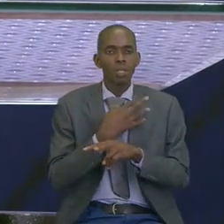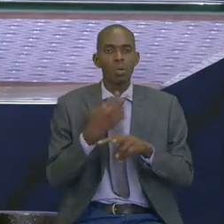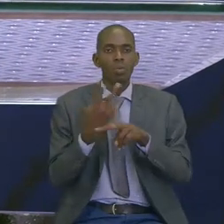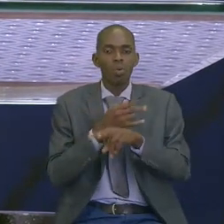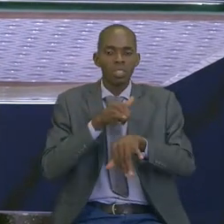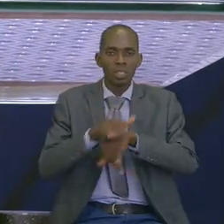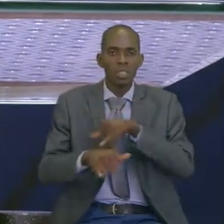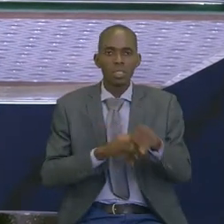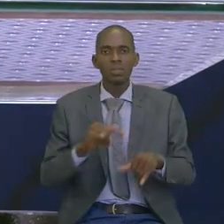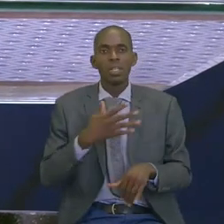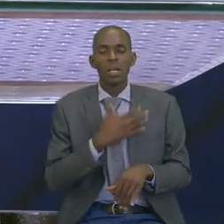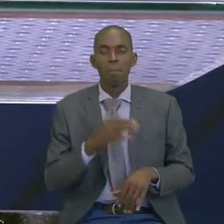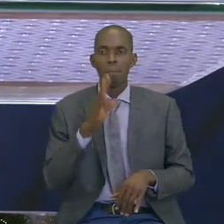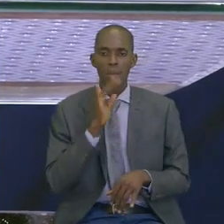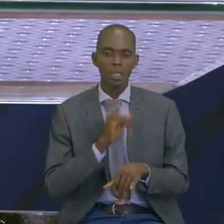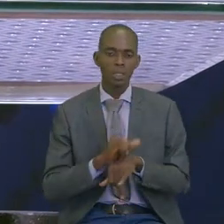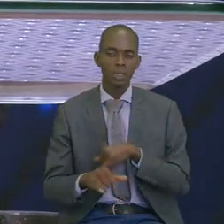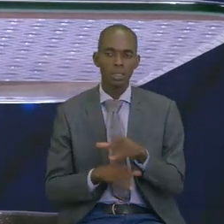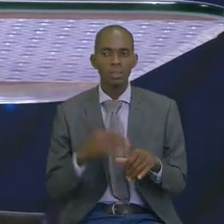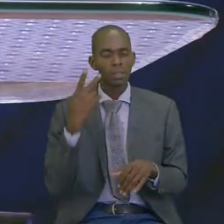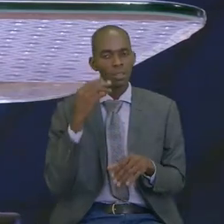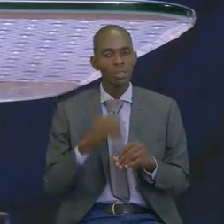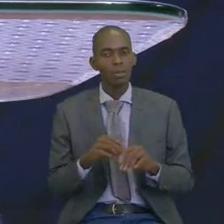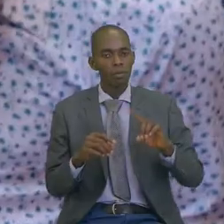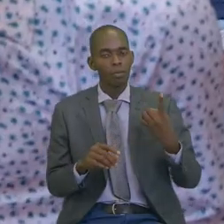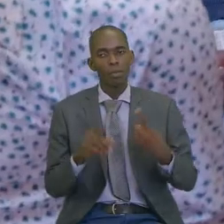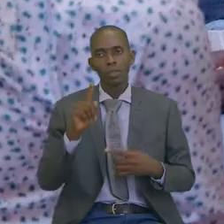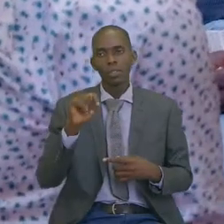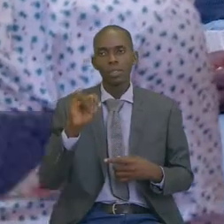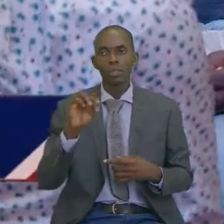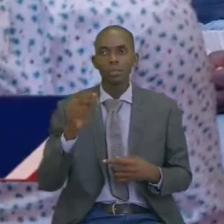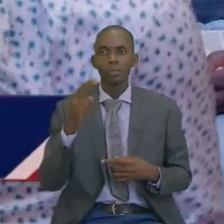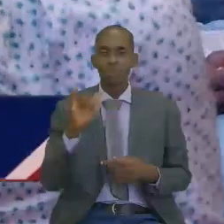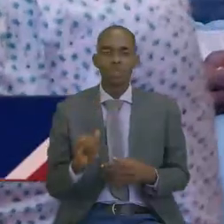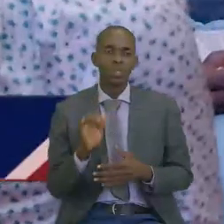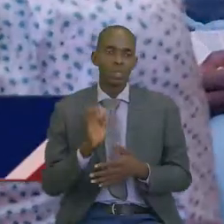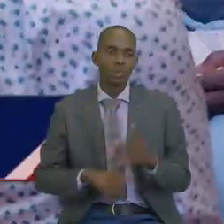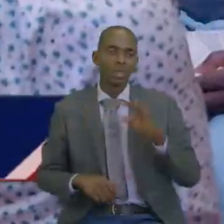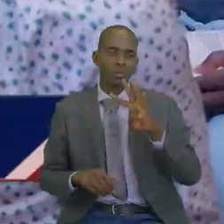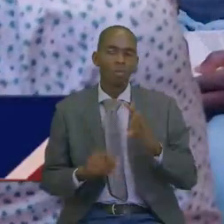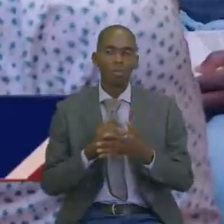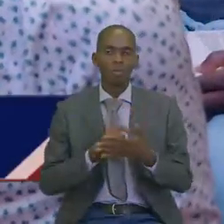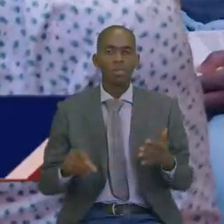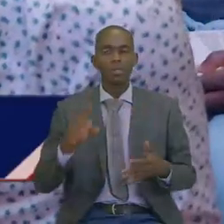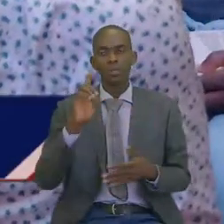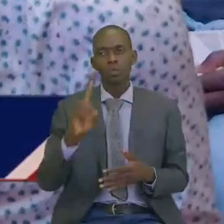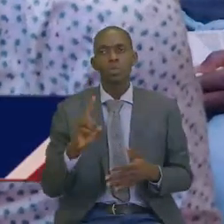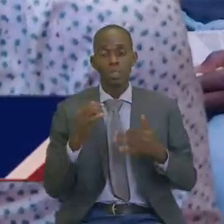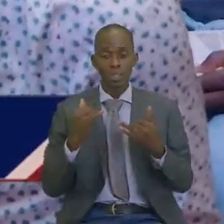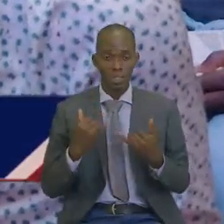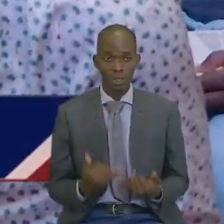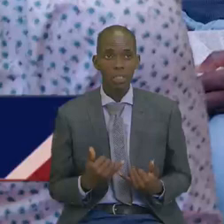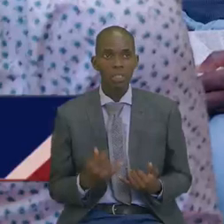being deceived. Look at 1 Timothy. We're looking at chapter 4, verse 1. In 1 Timothy chapter 4, verse 1, now